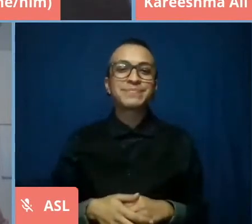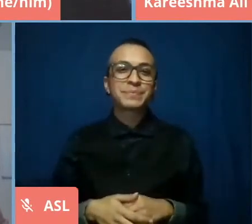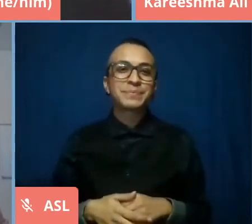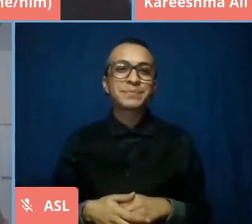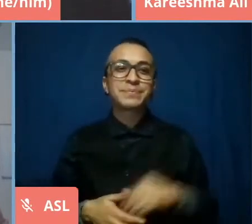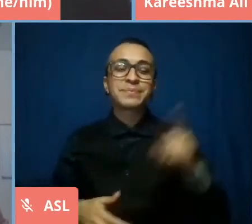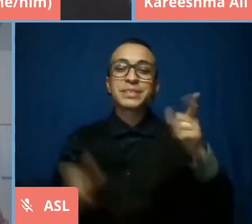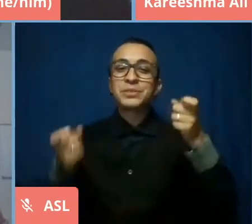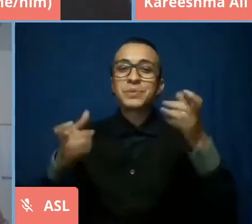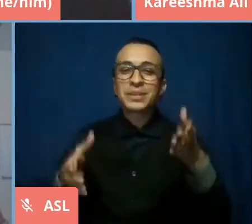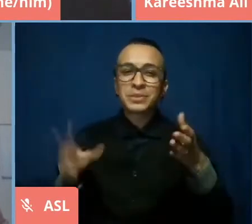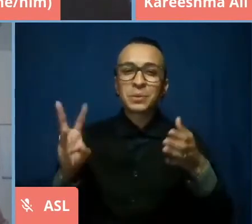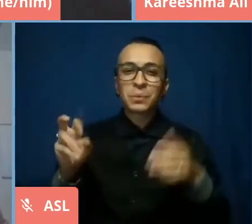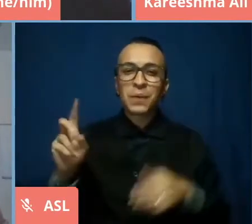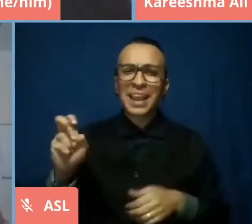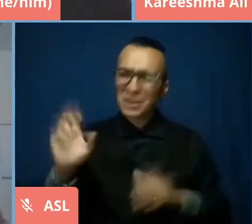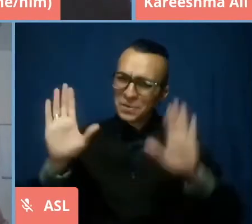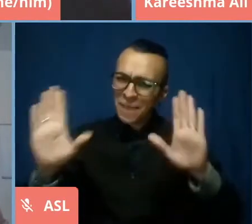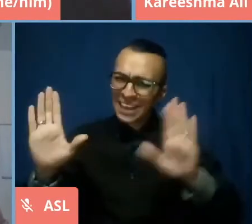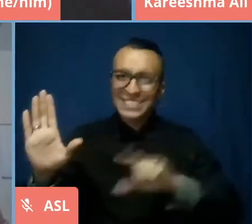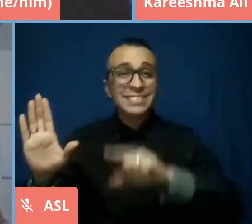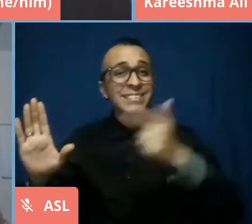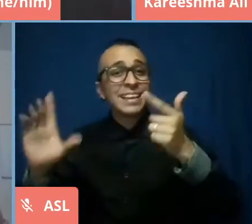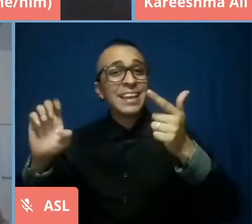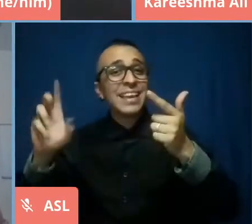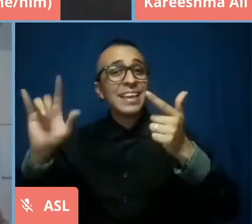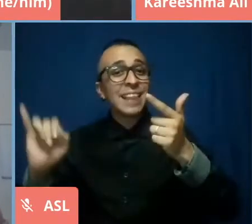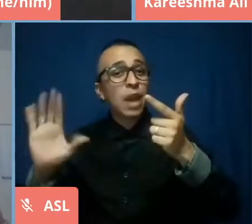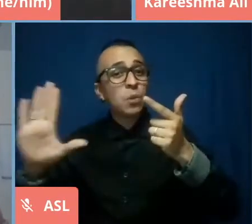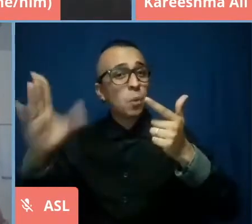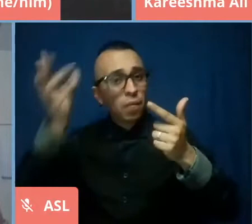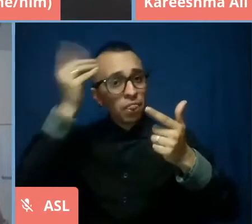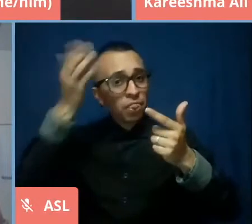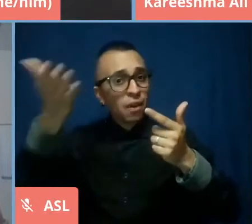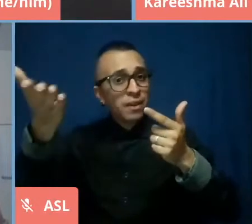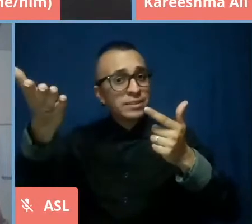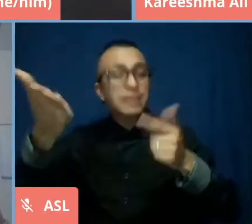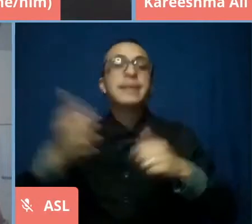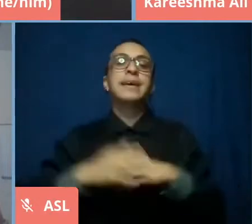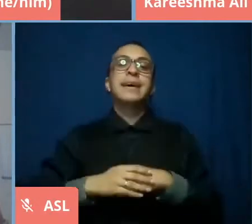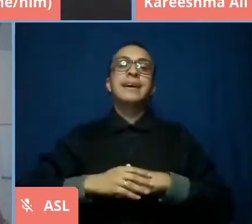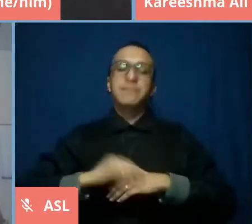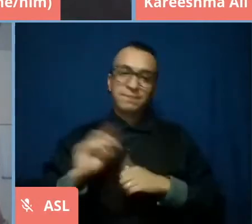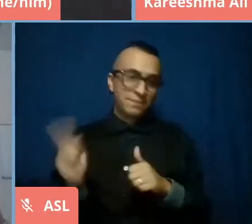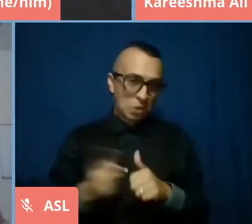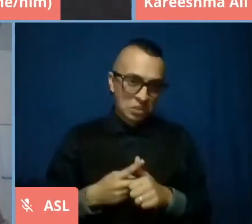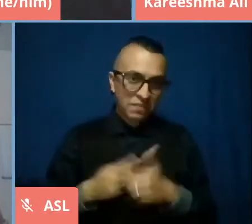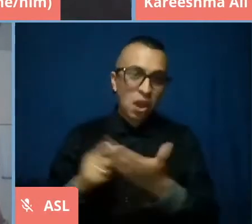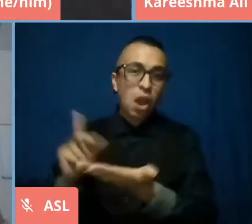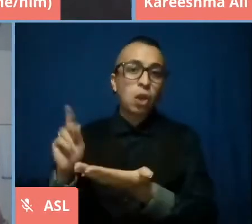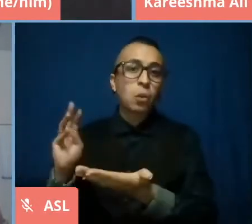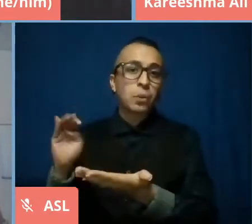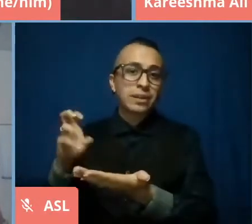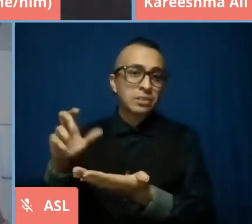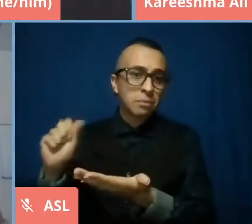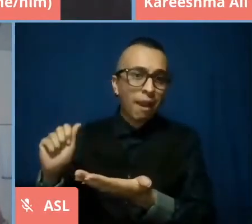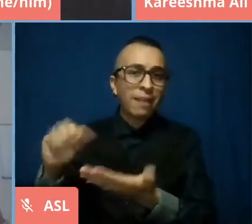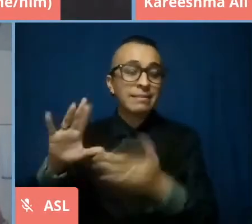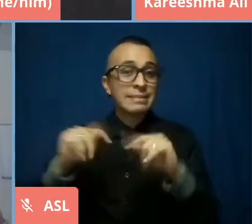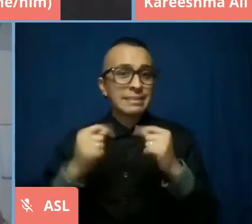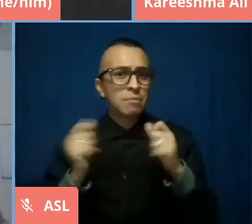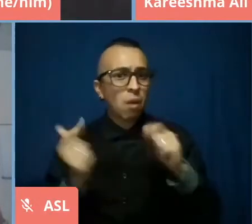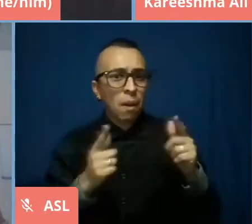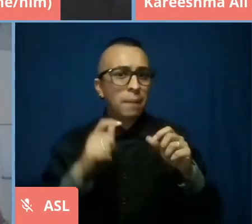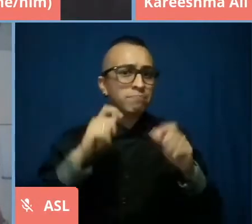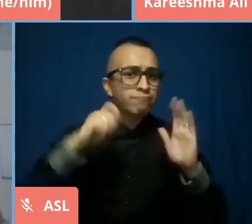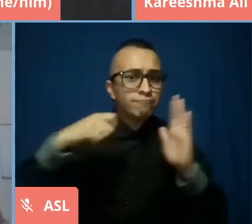Great. Eli, your thoughts? Awesome. First of all, Karishma and the whole team that put together that video,